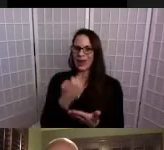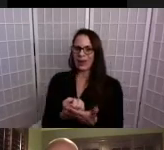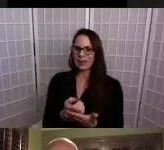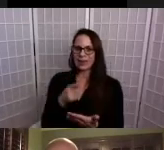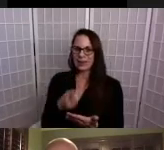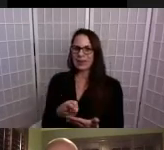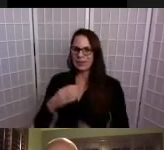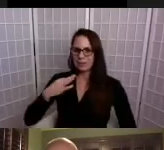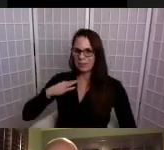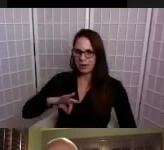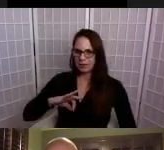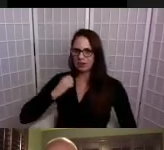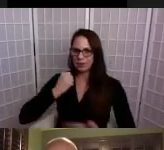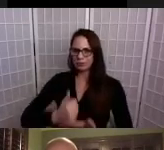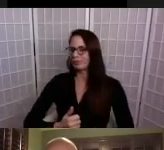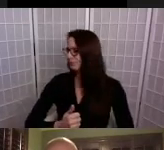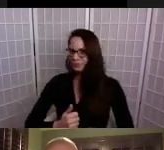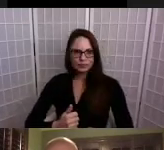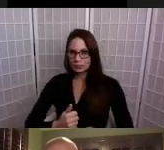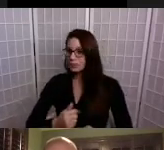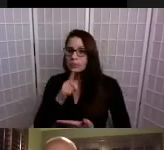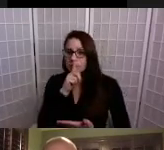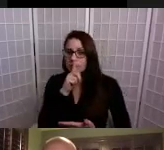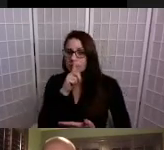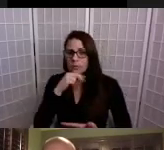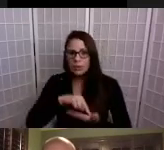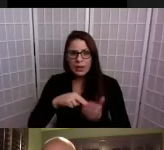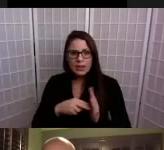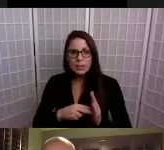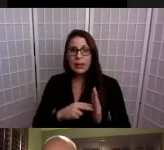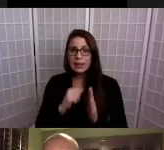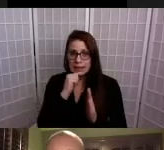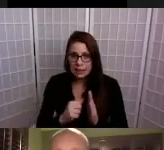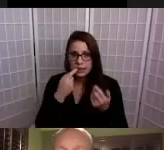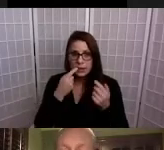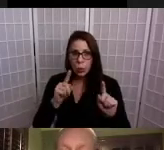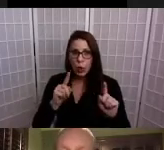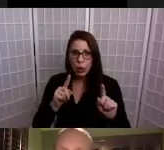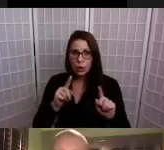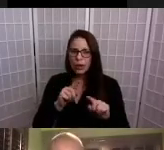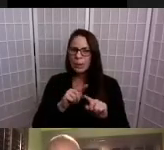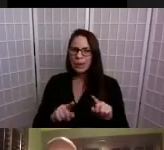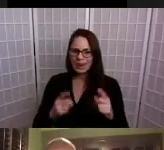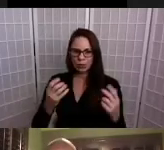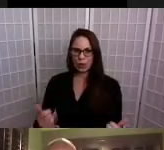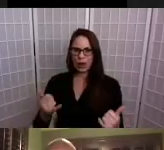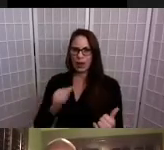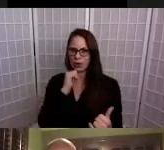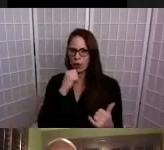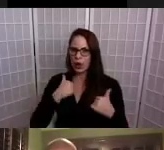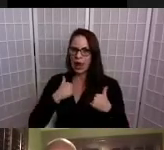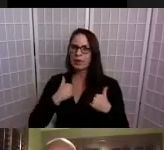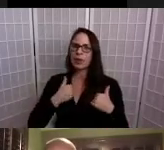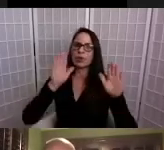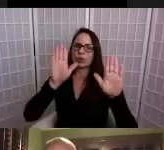beneficial. That doesn't mean it doesn't work. It just means we don't have any great evidence at this time, and it's somewhat difficult to collect evidence